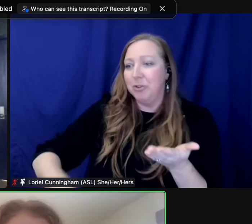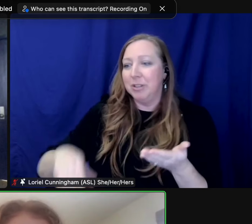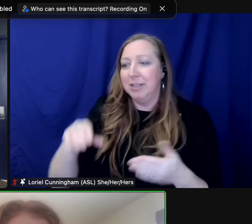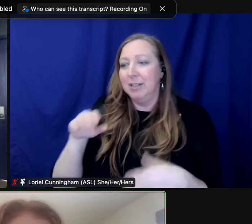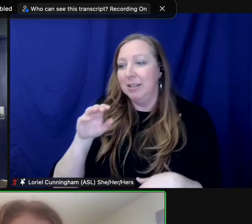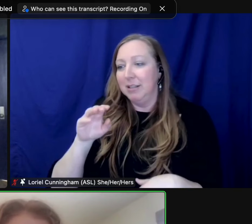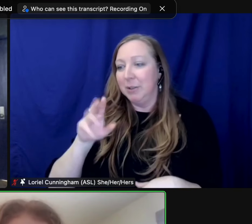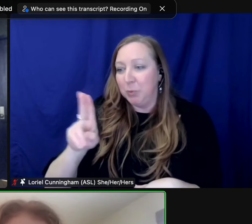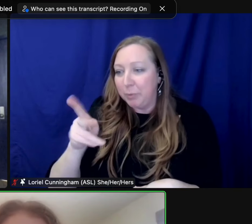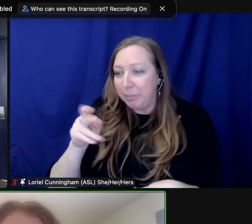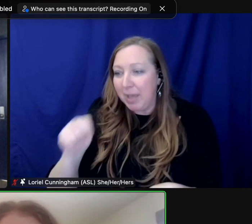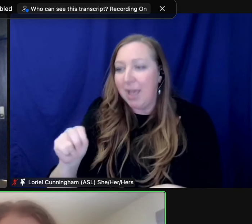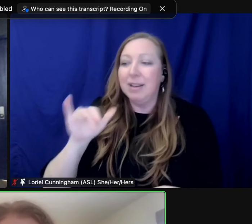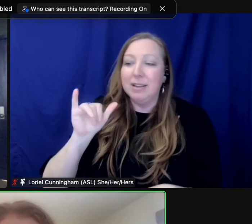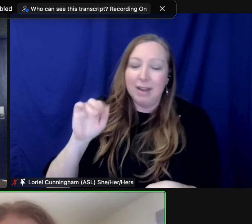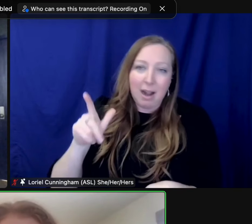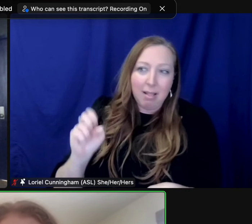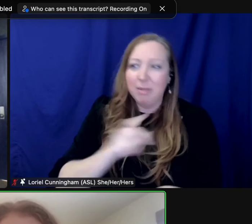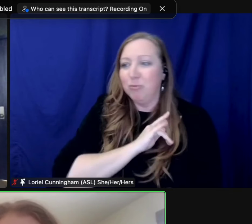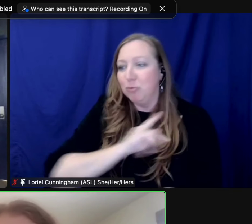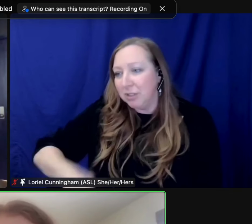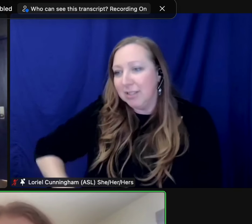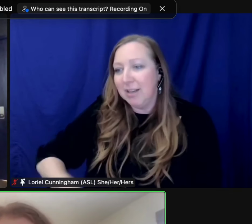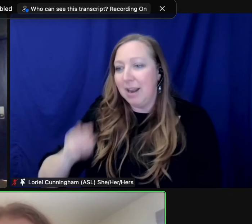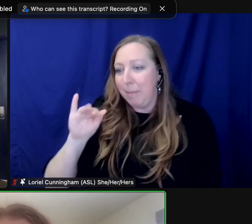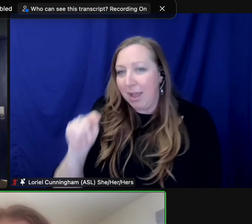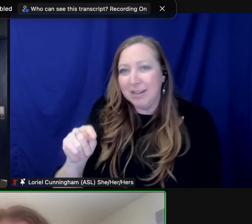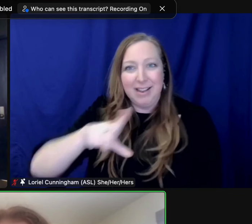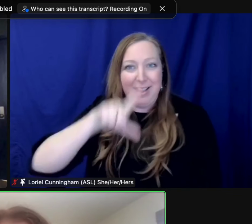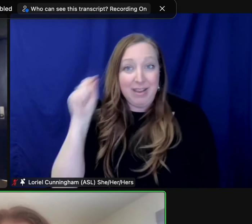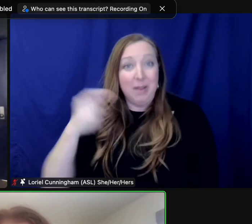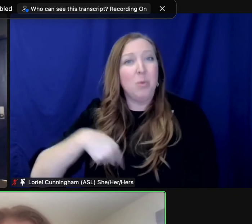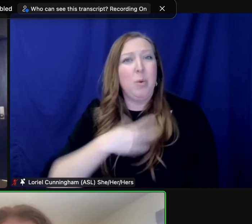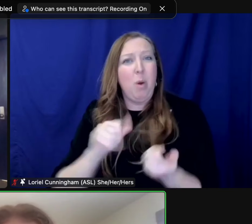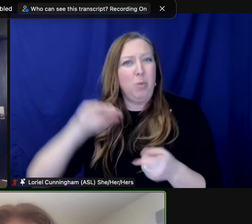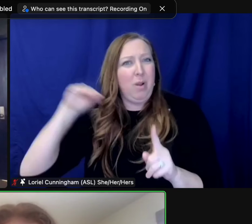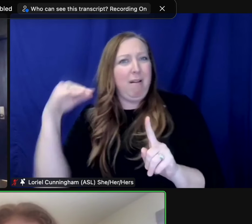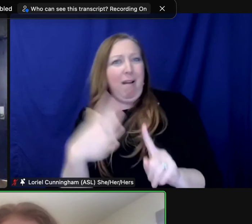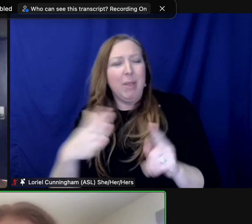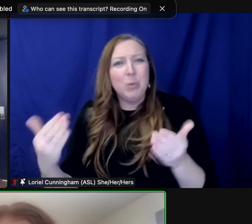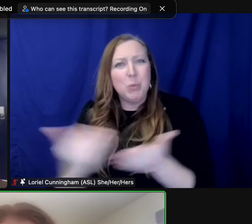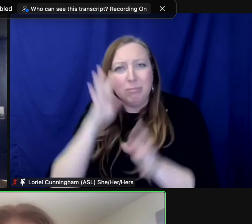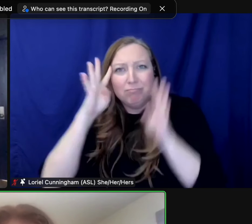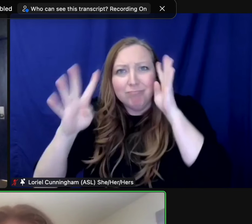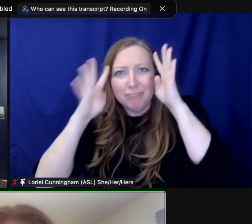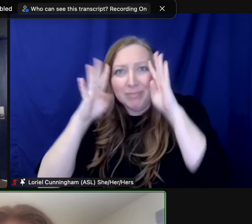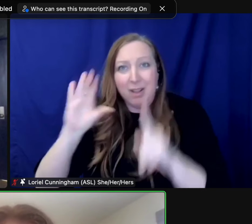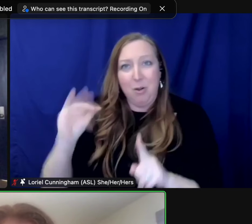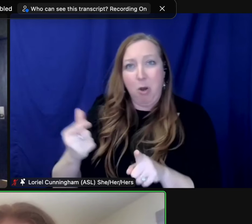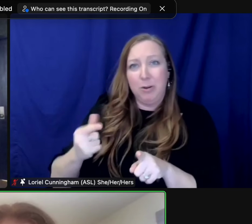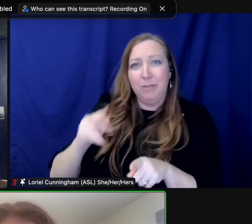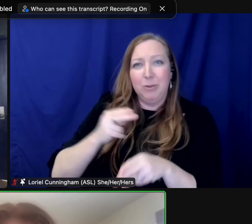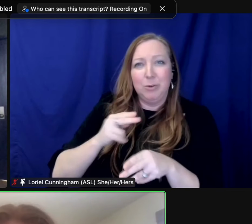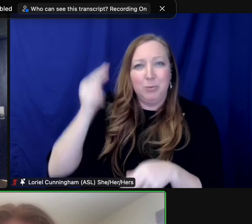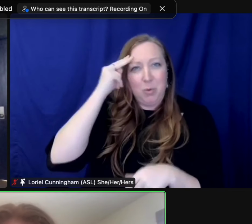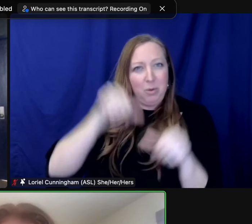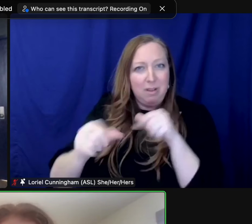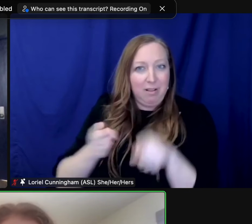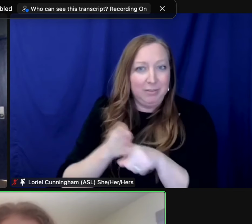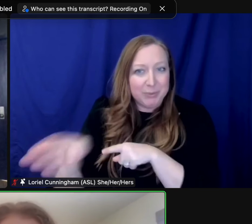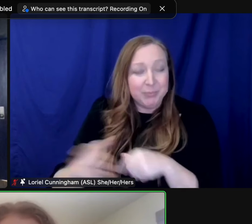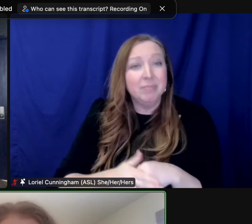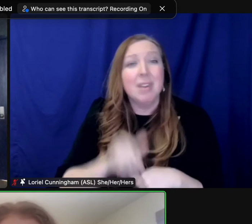devoted to highlighting innovative advances in cognitive neuroscience. We acknowledge that these schools are elite institutes, and so to widely spread knowledge beyond this ivory